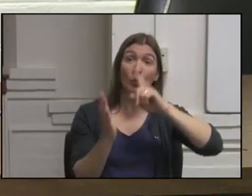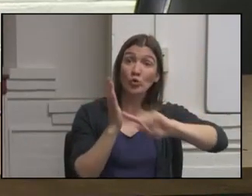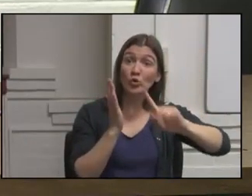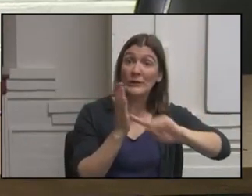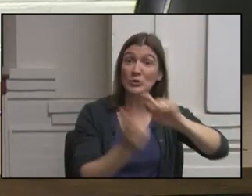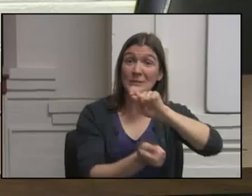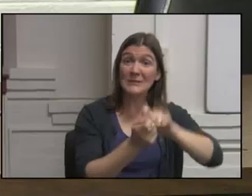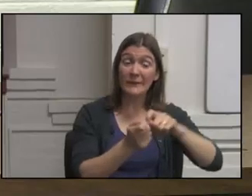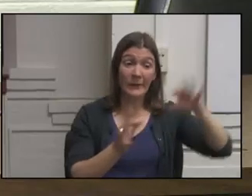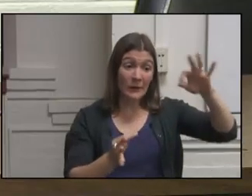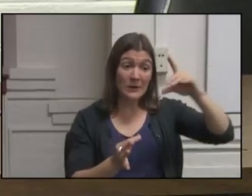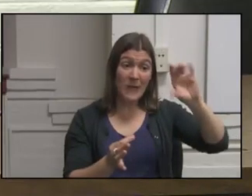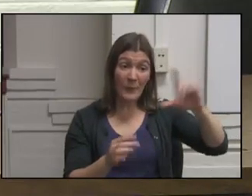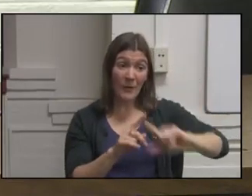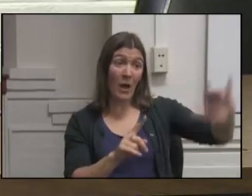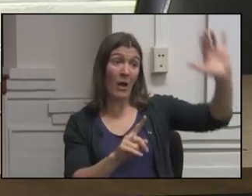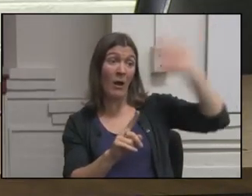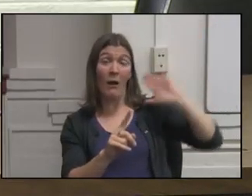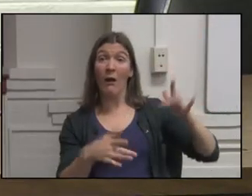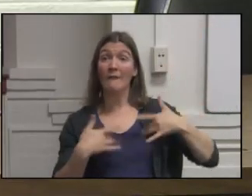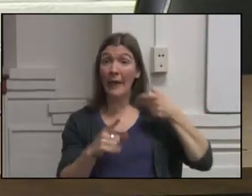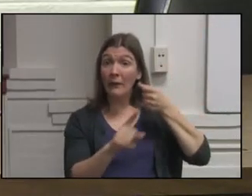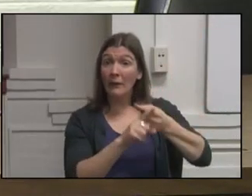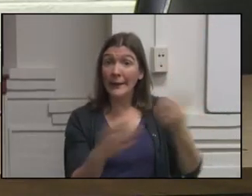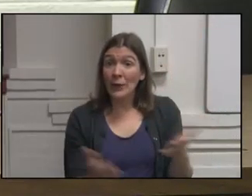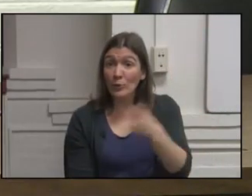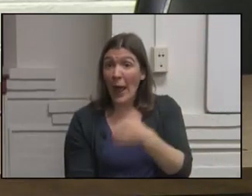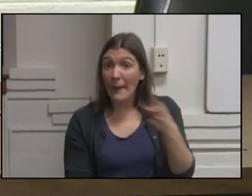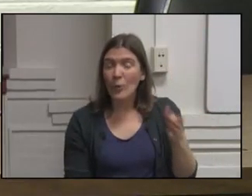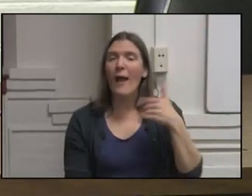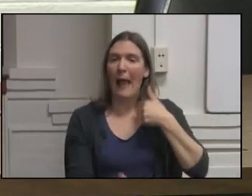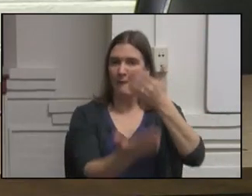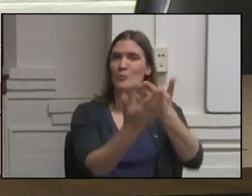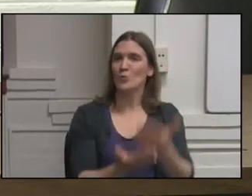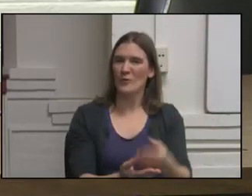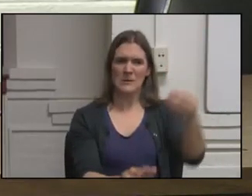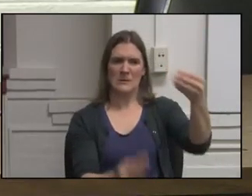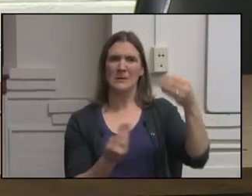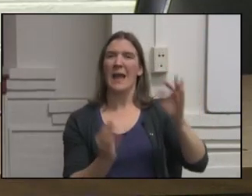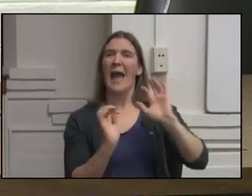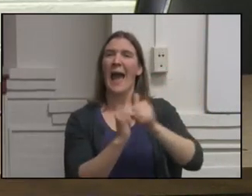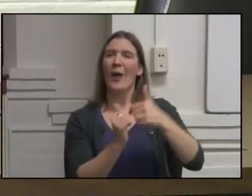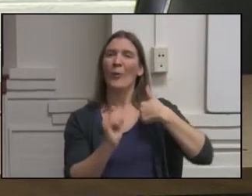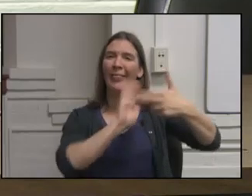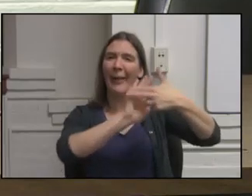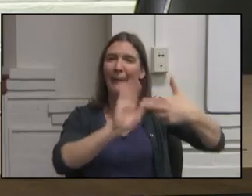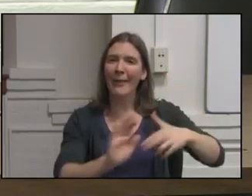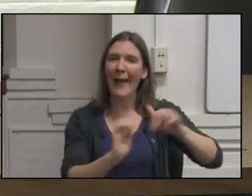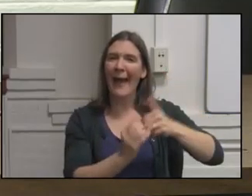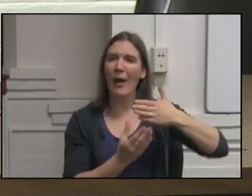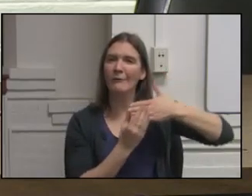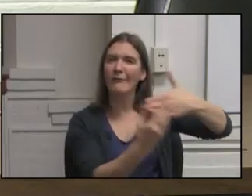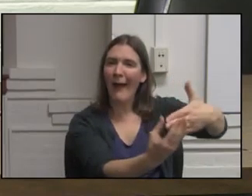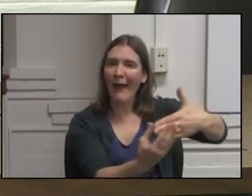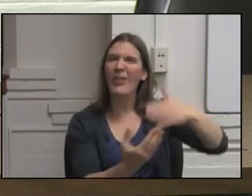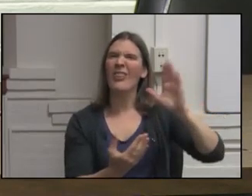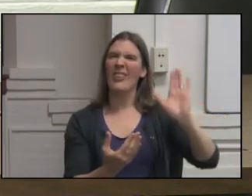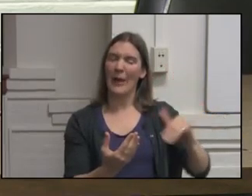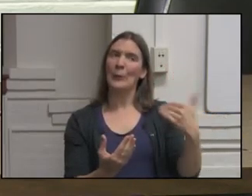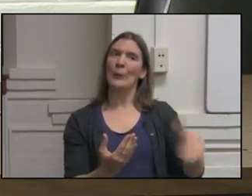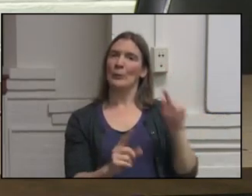researching an event that happened in Brattleboro or something significant in Brattleboro's